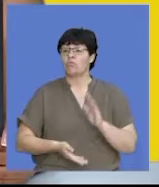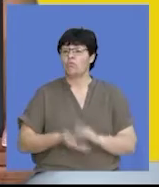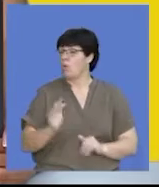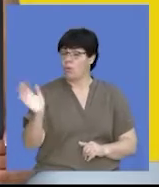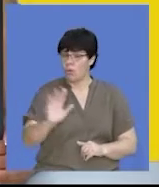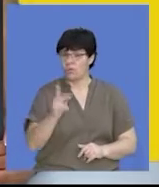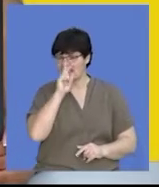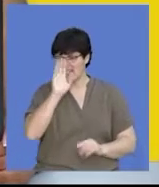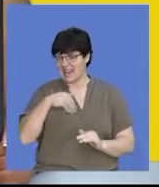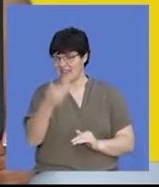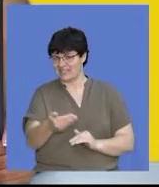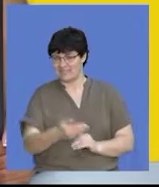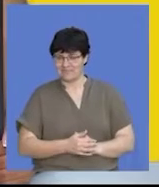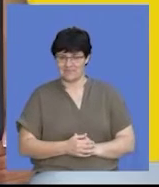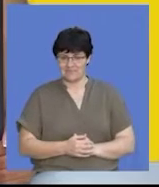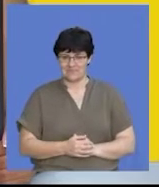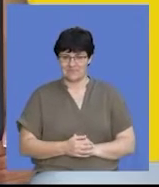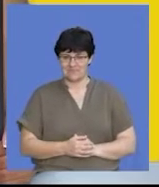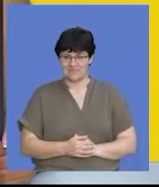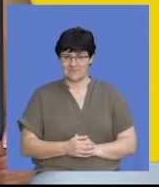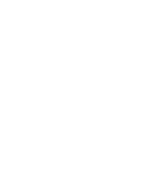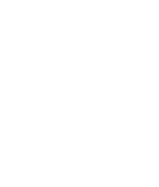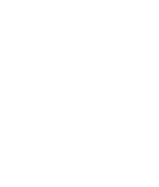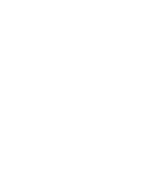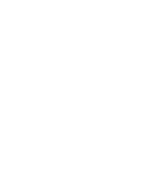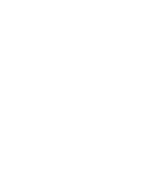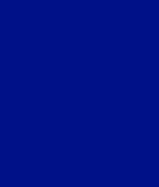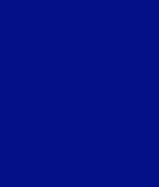anywhere, and we'll see you after this.